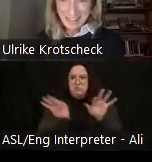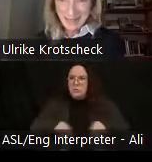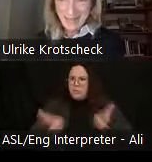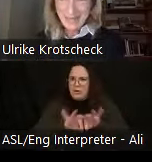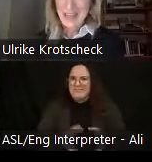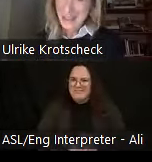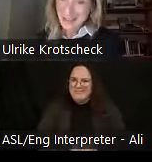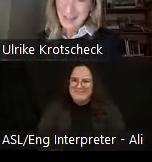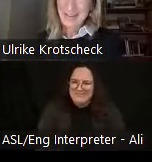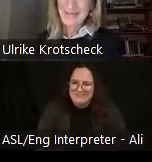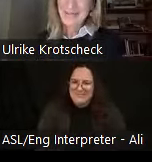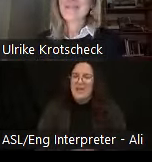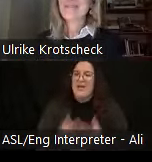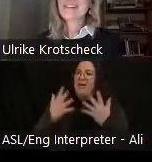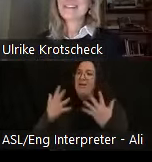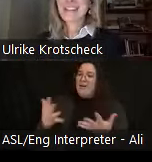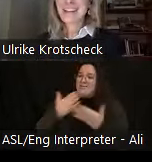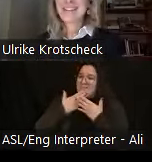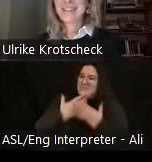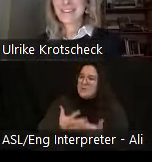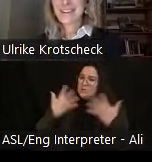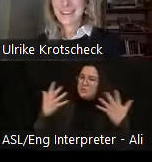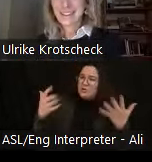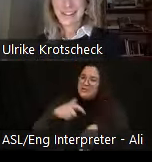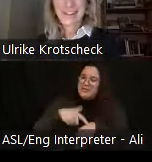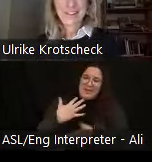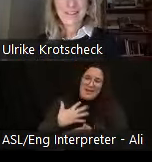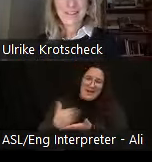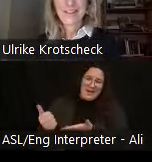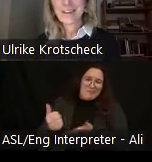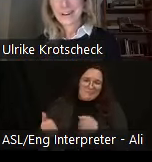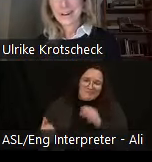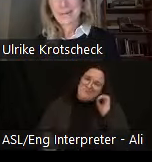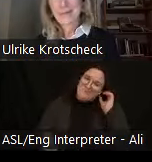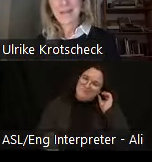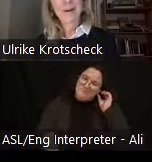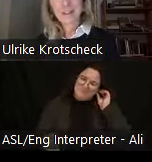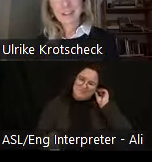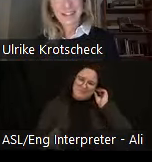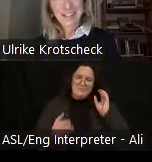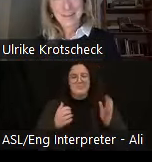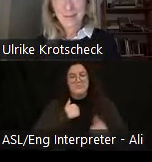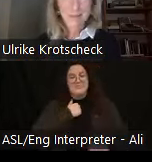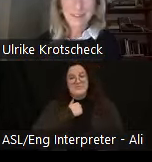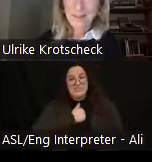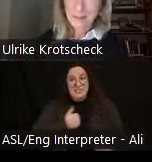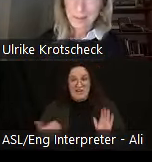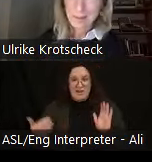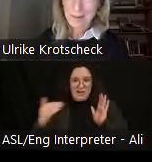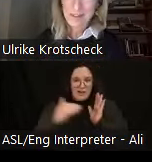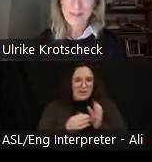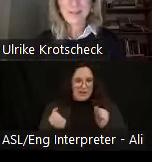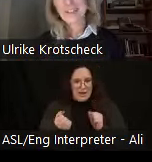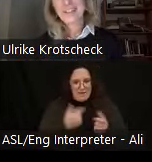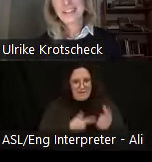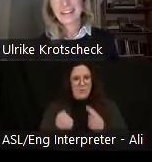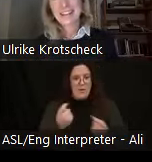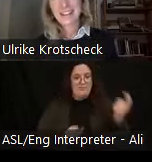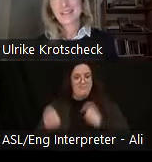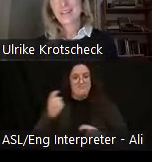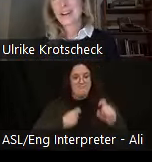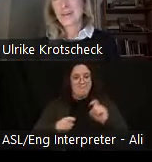Alas, thank you. We have reached the end of the archaeology hour. I apologize again profusely to all the folks whose